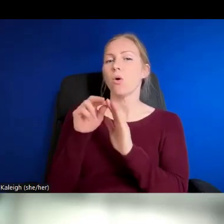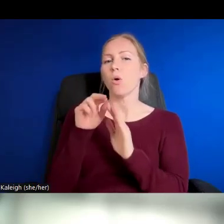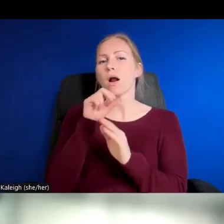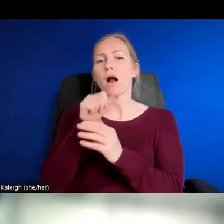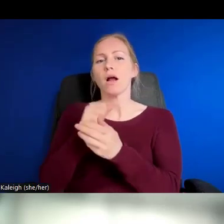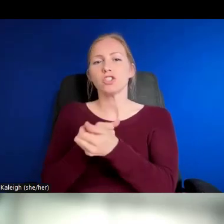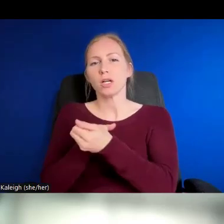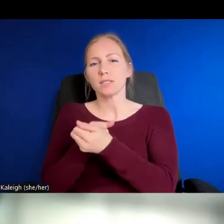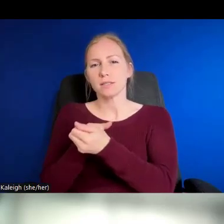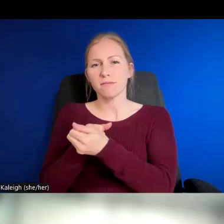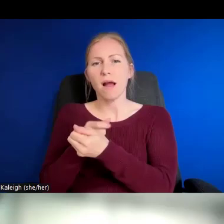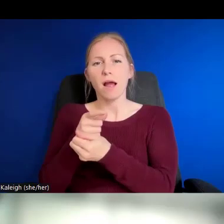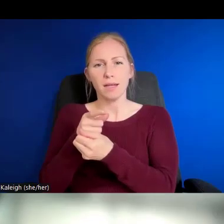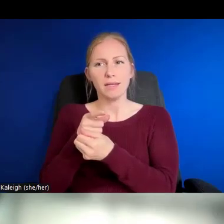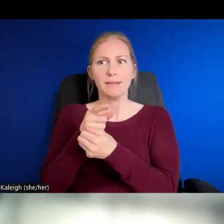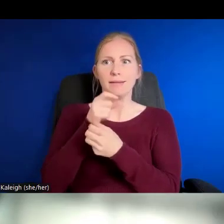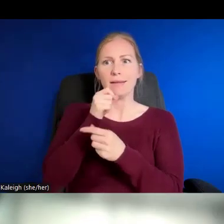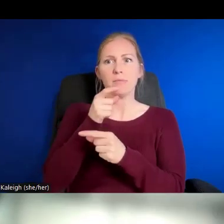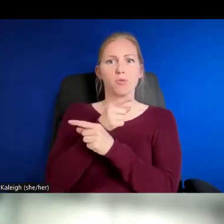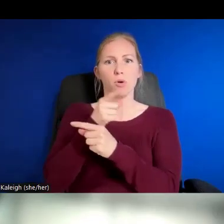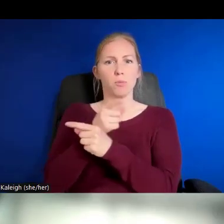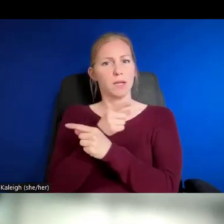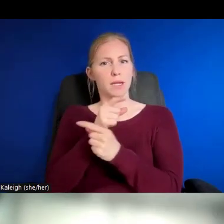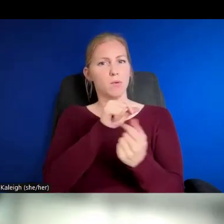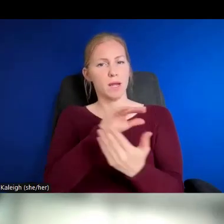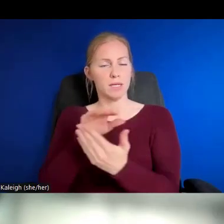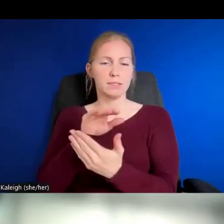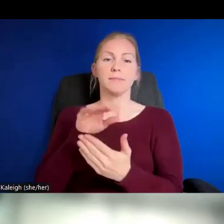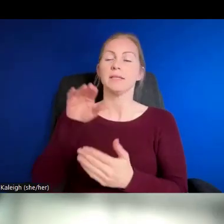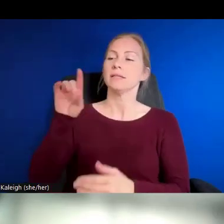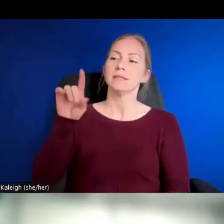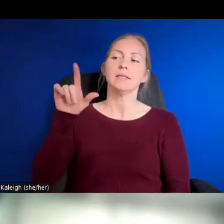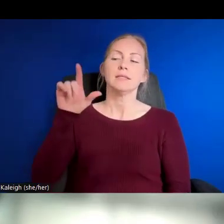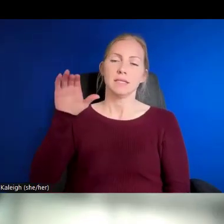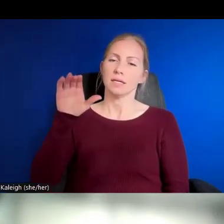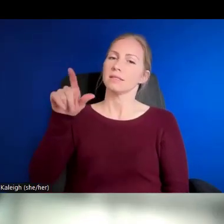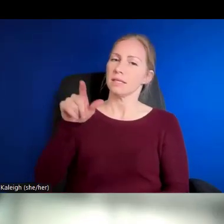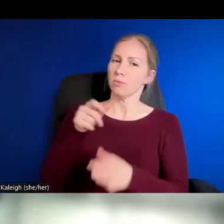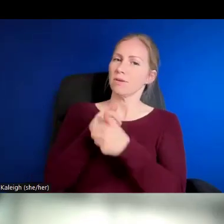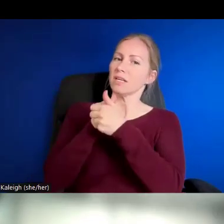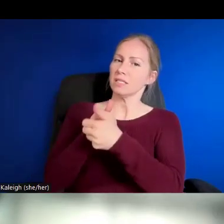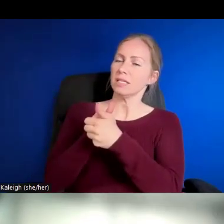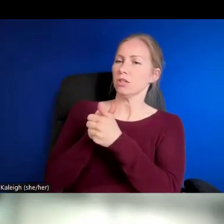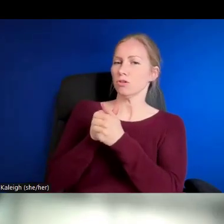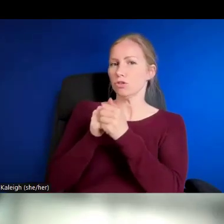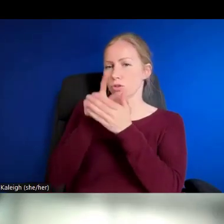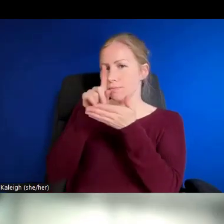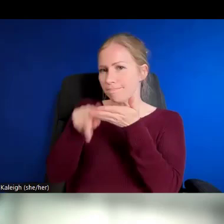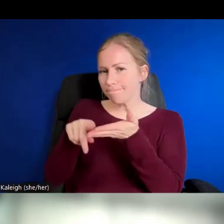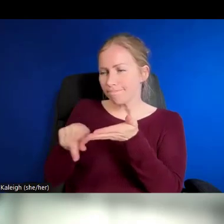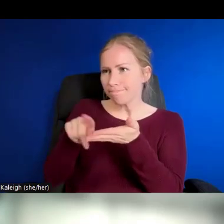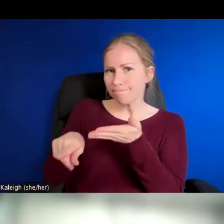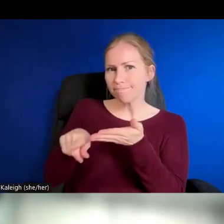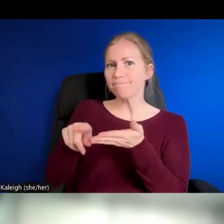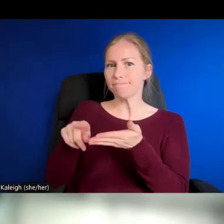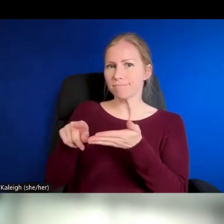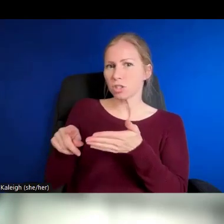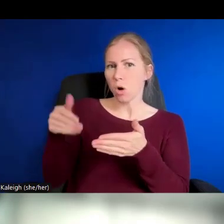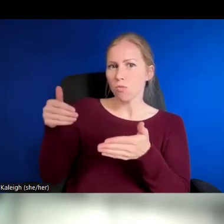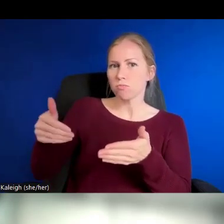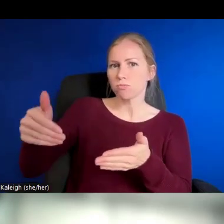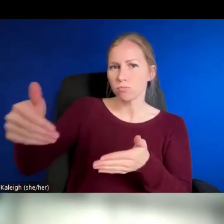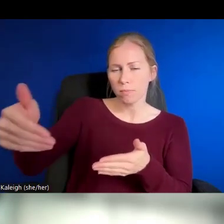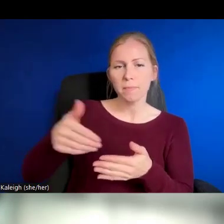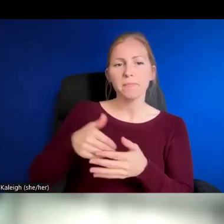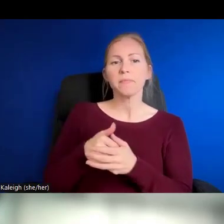and improper ways has been something that DLC has continued to track over our reporting periods, and it continues to be